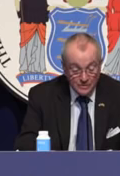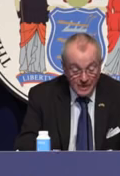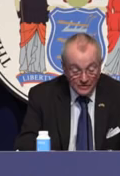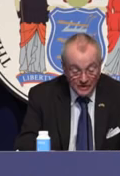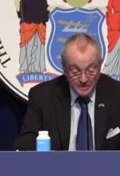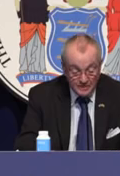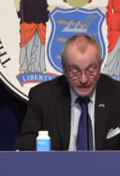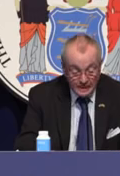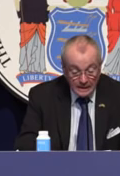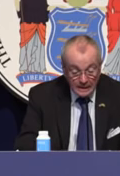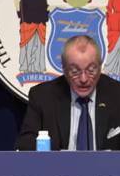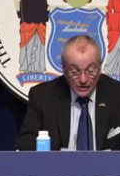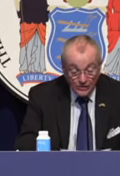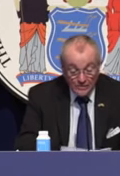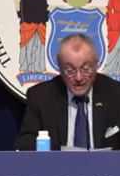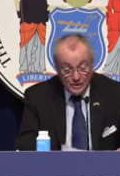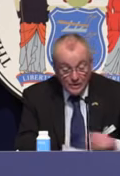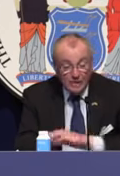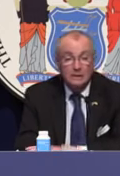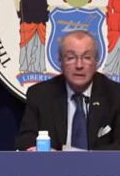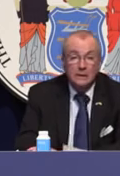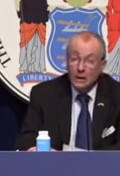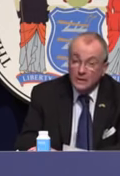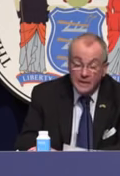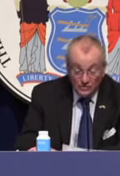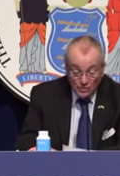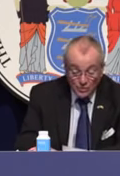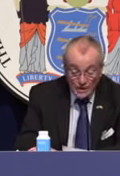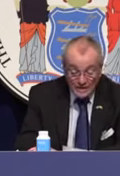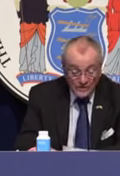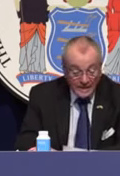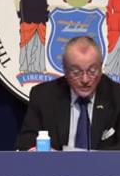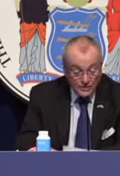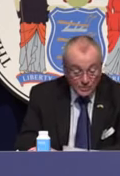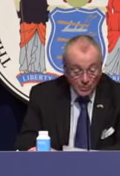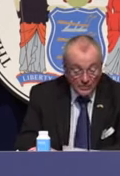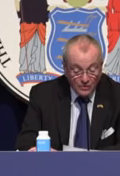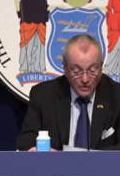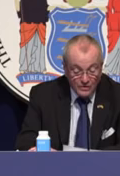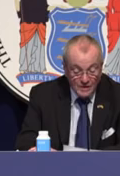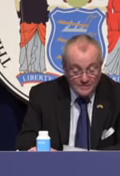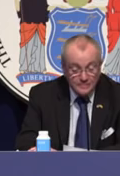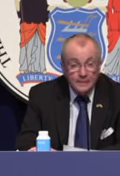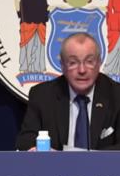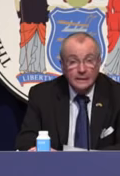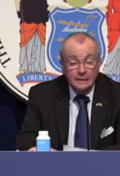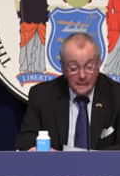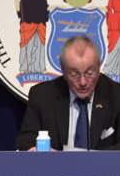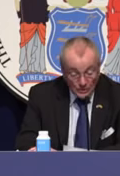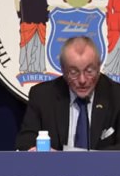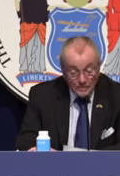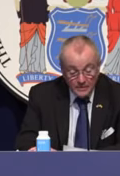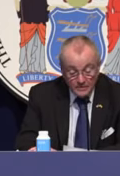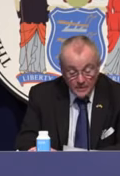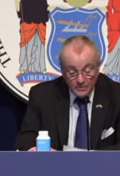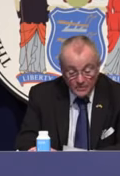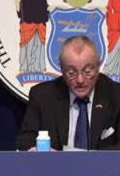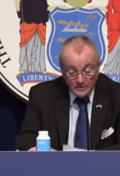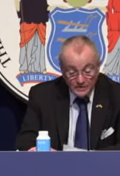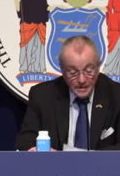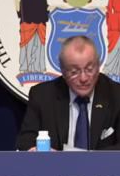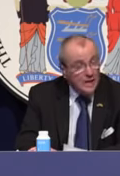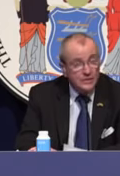hospital capacity. And I also made clear our need for direct financial support for our state. I told them that